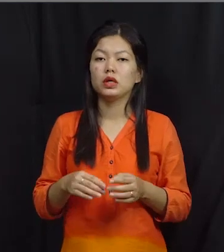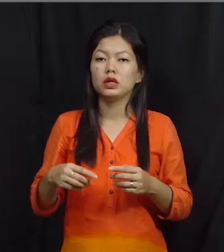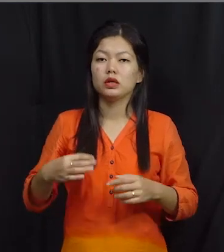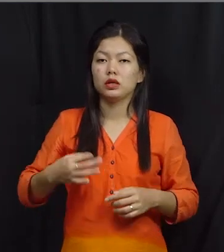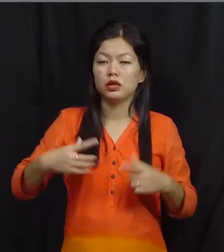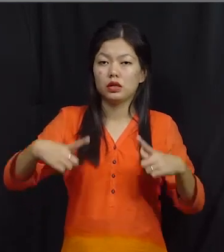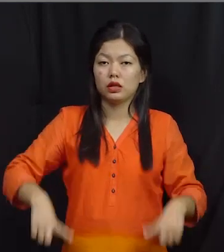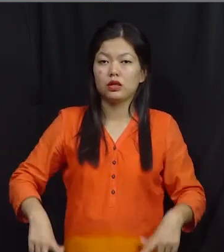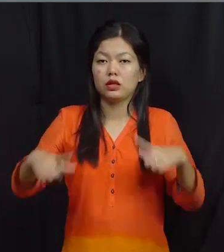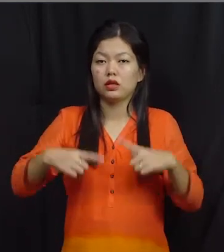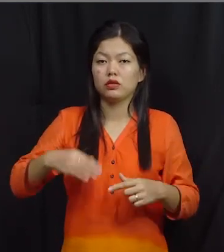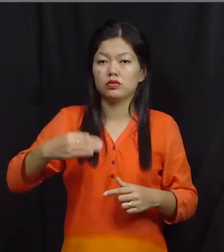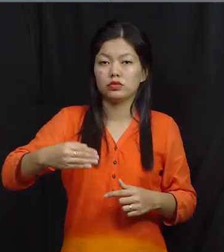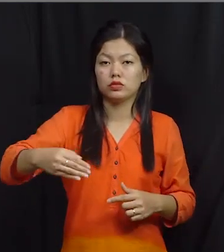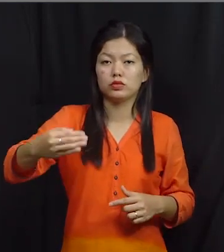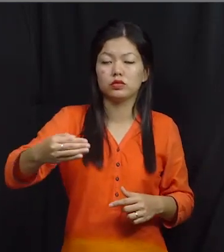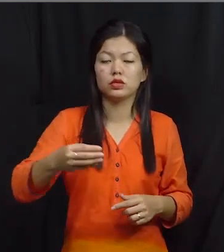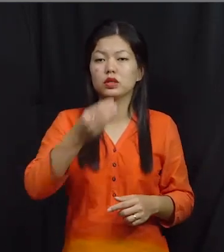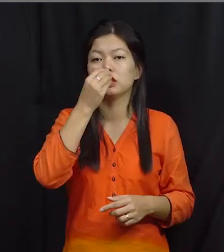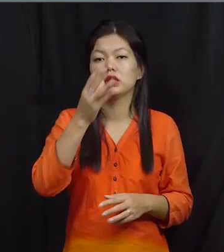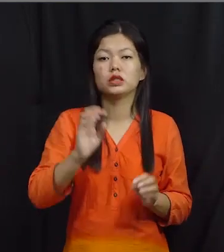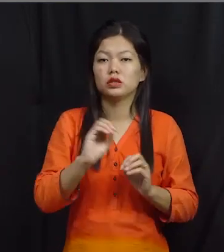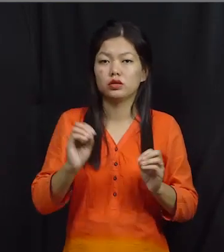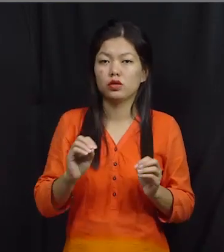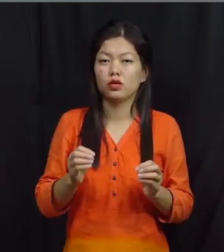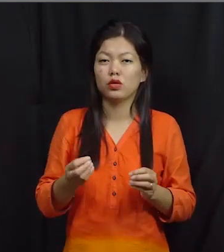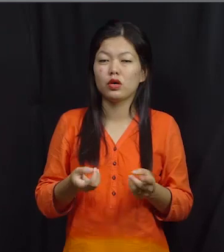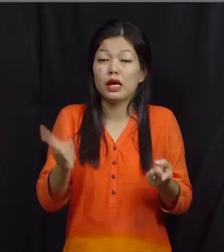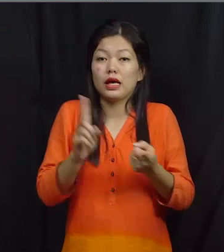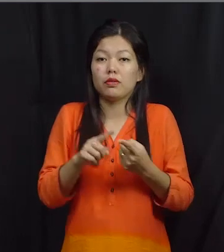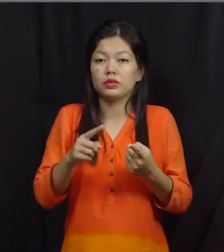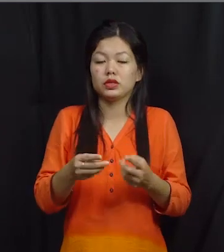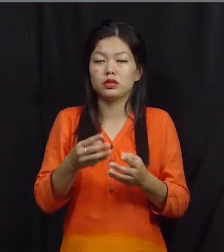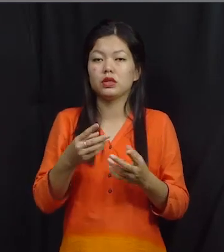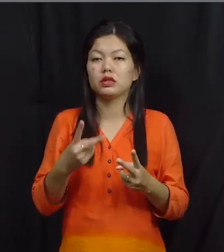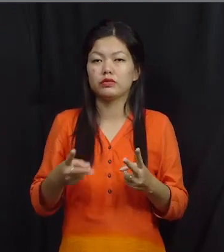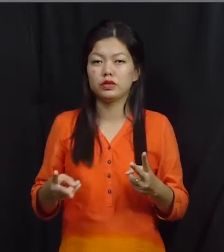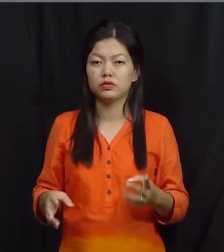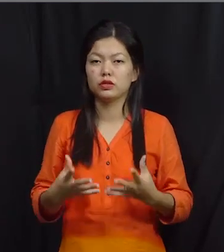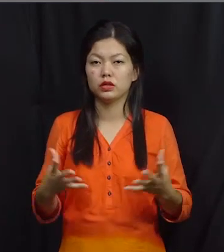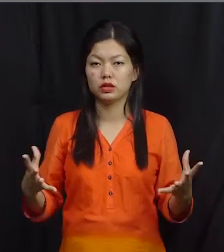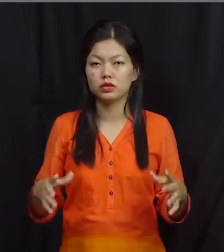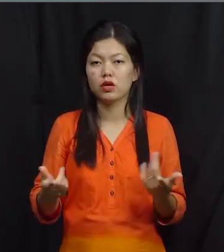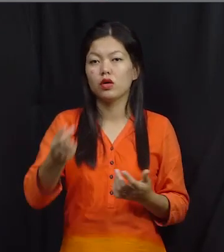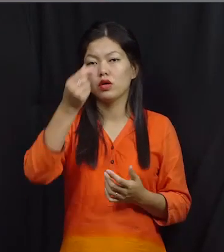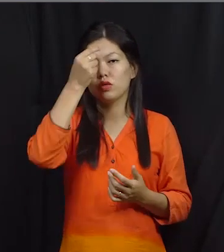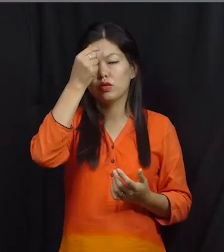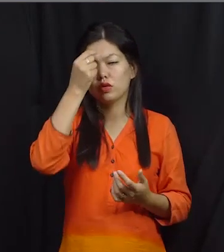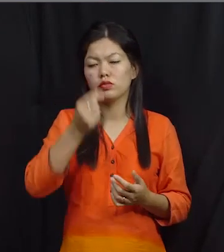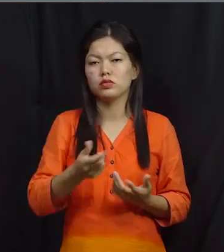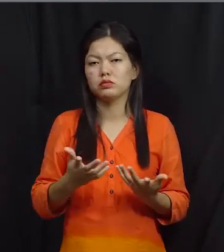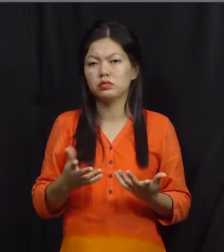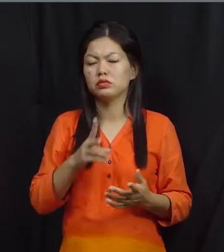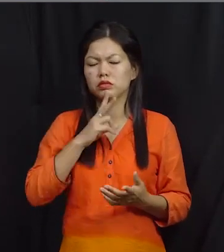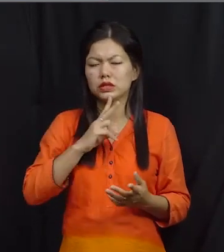then sometimes we need to face challenges also. And sometimes there are certain points in life where we have to stand alone and we have to